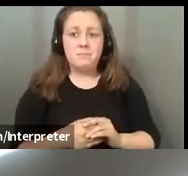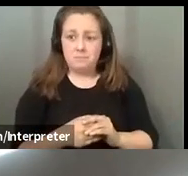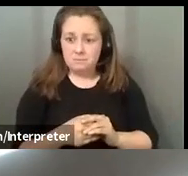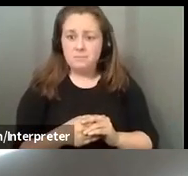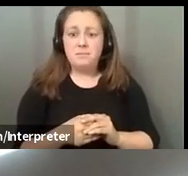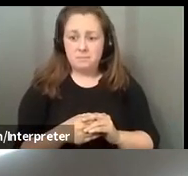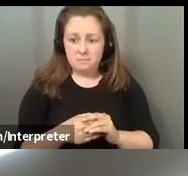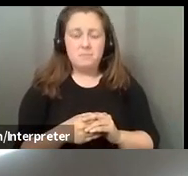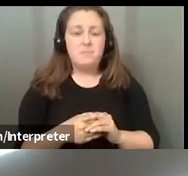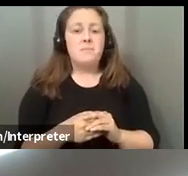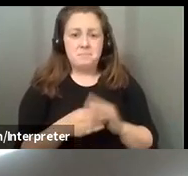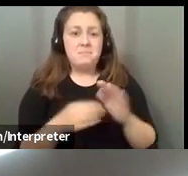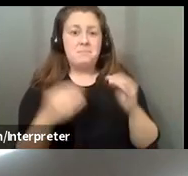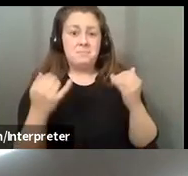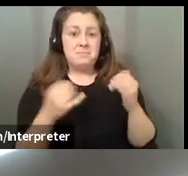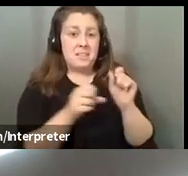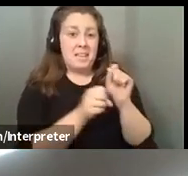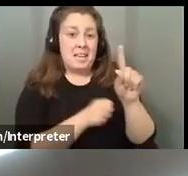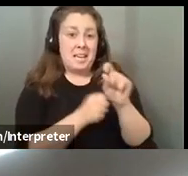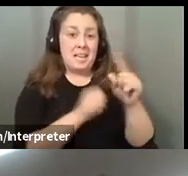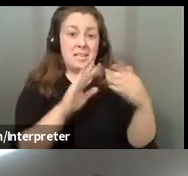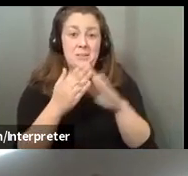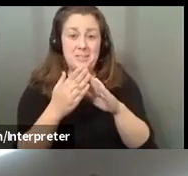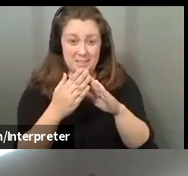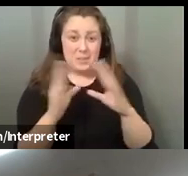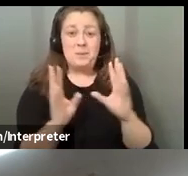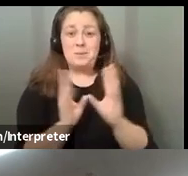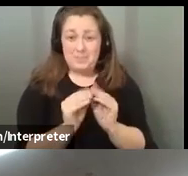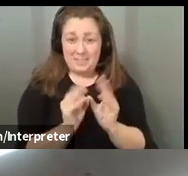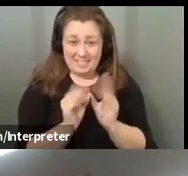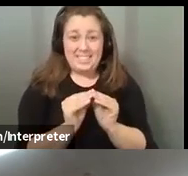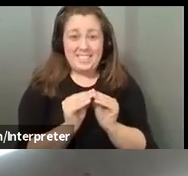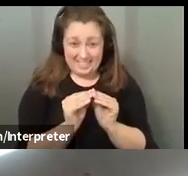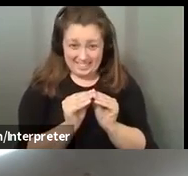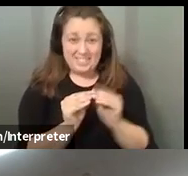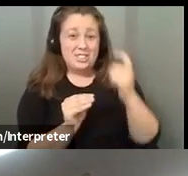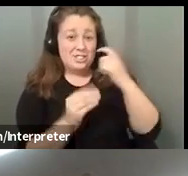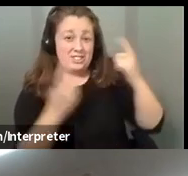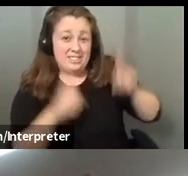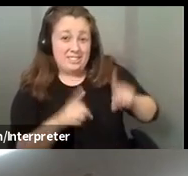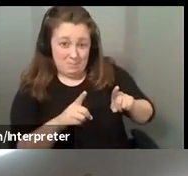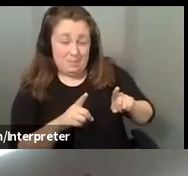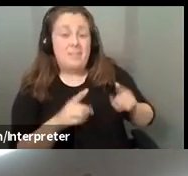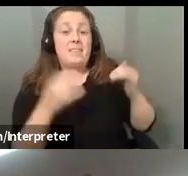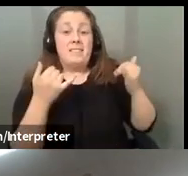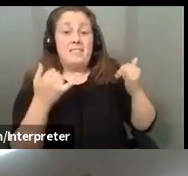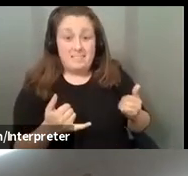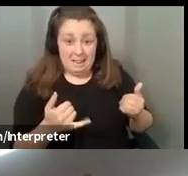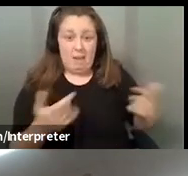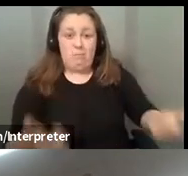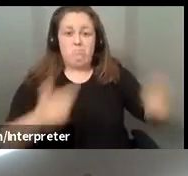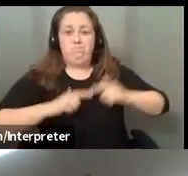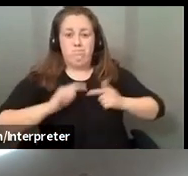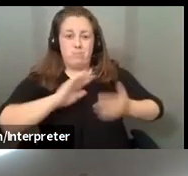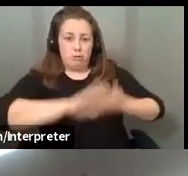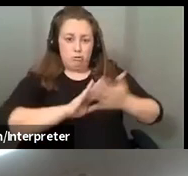because of the annual town meeting just taking place, the current chair turns over the meeting to me, of which I